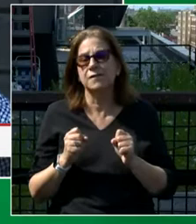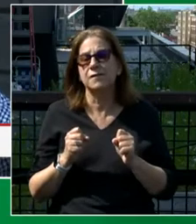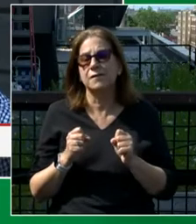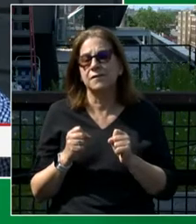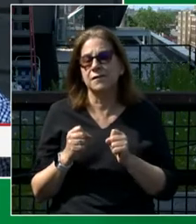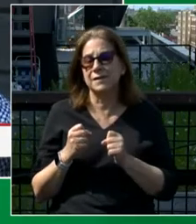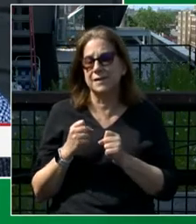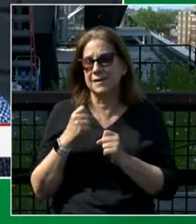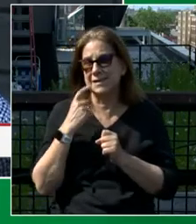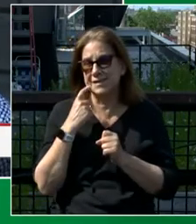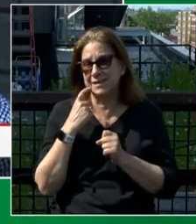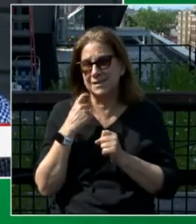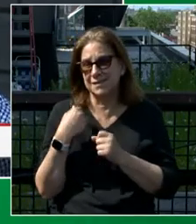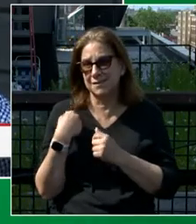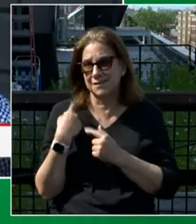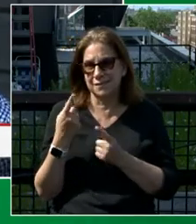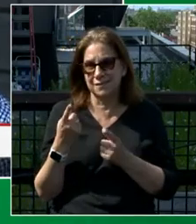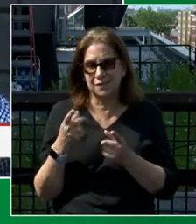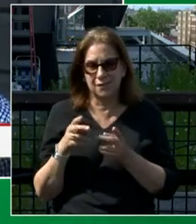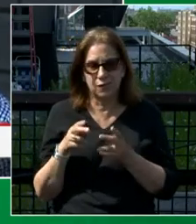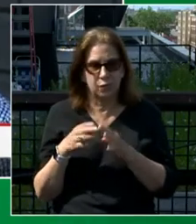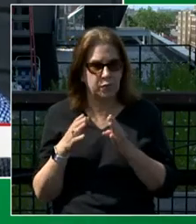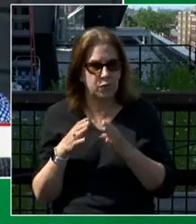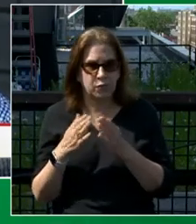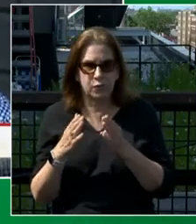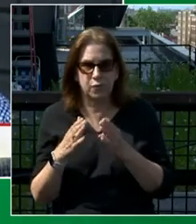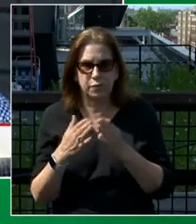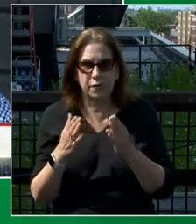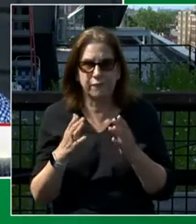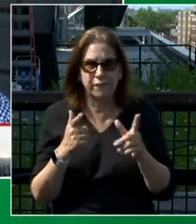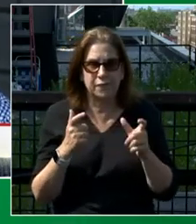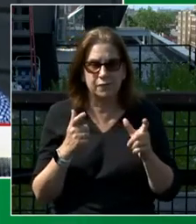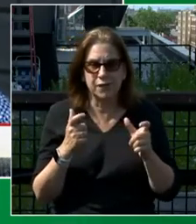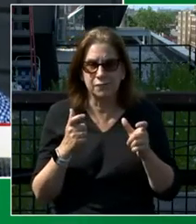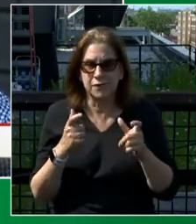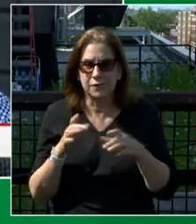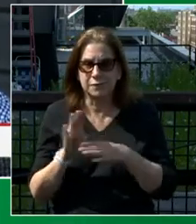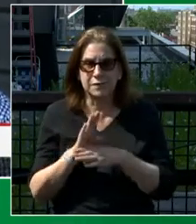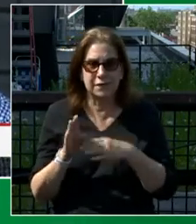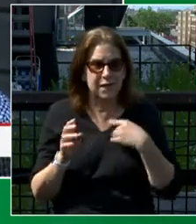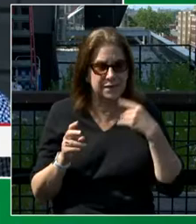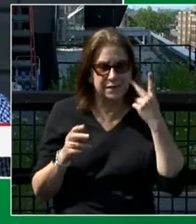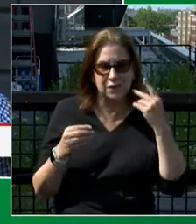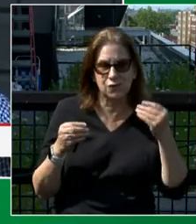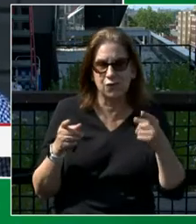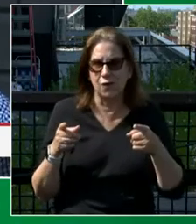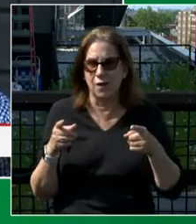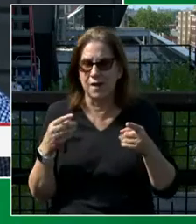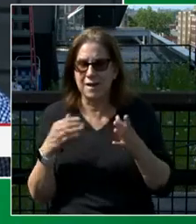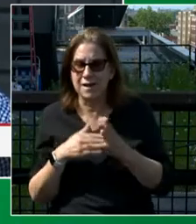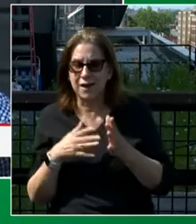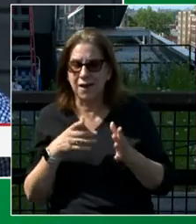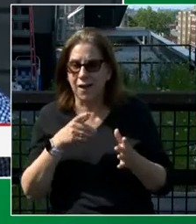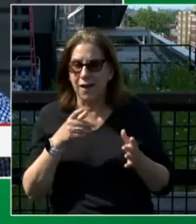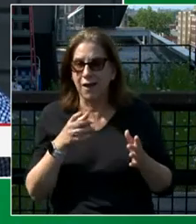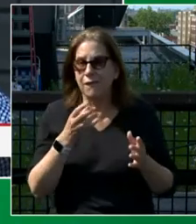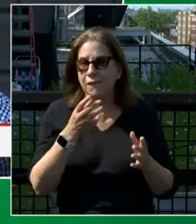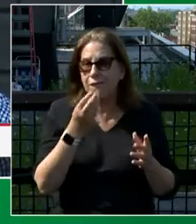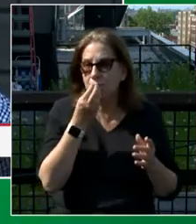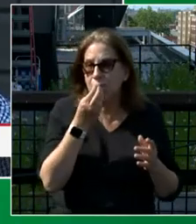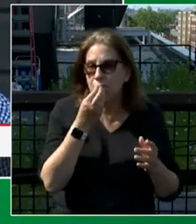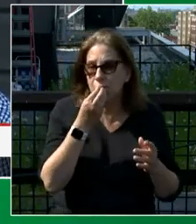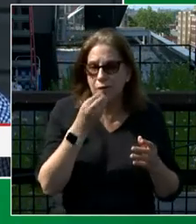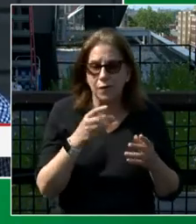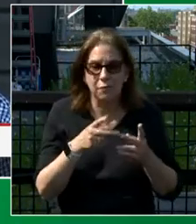been great to kind of be able to see the stores lively again, those lunch rushes, as challenging as they all